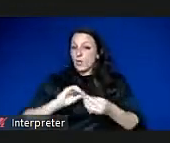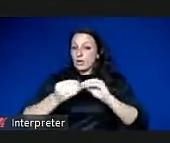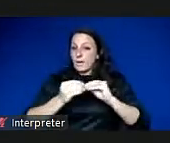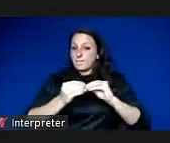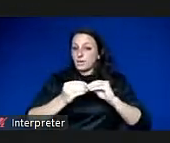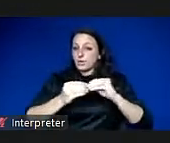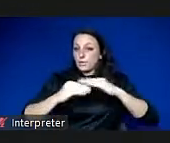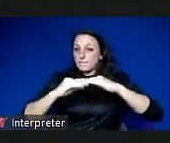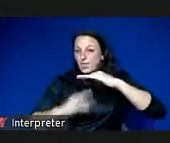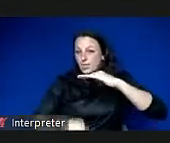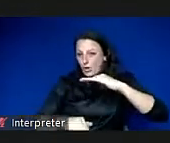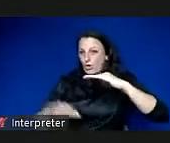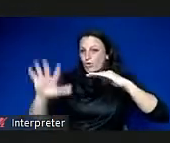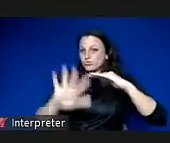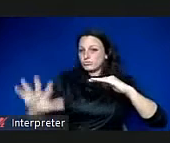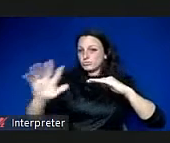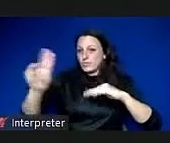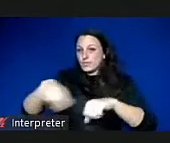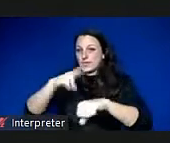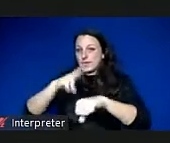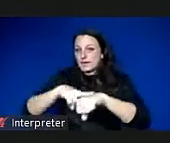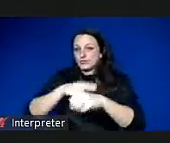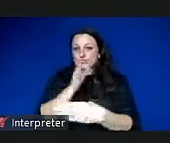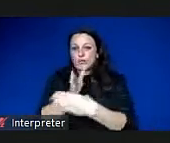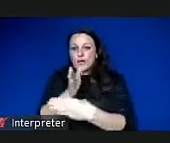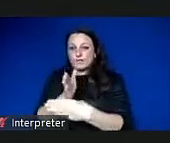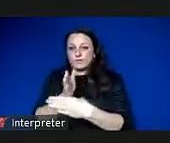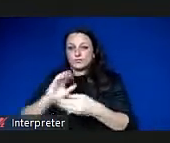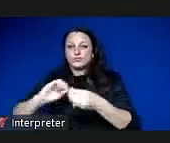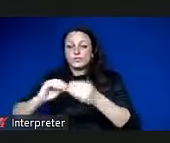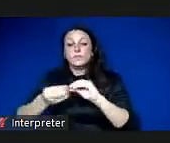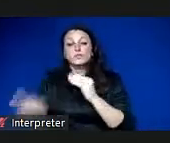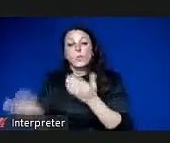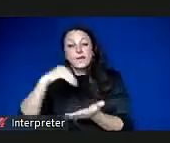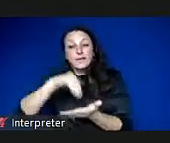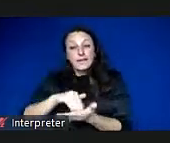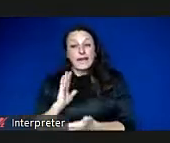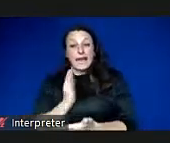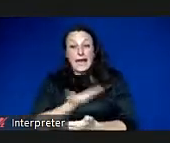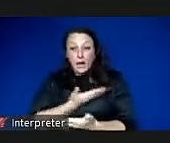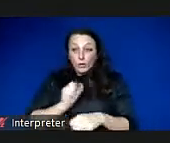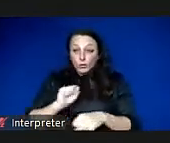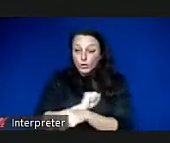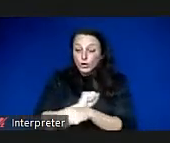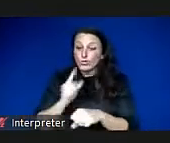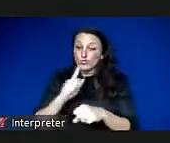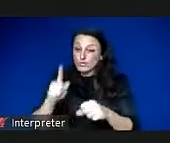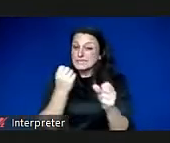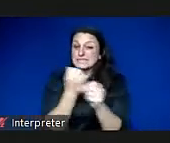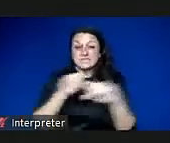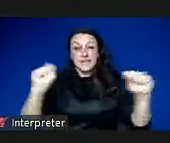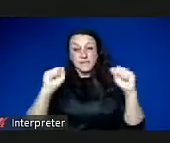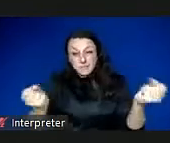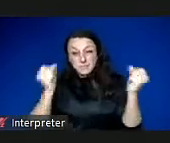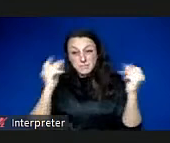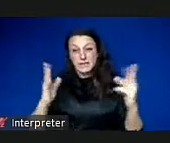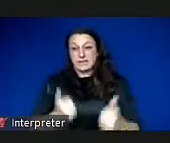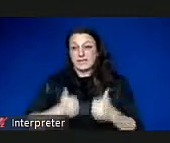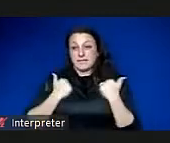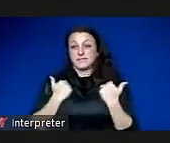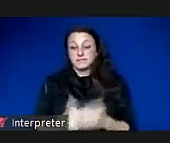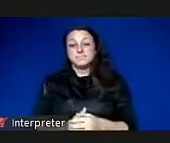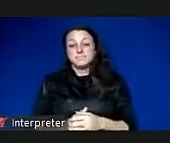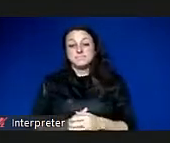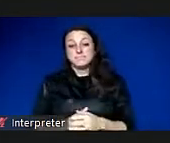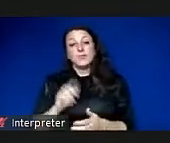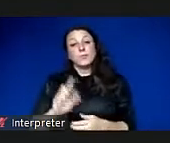rates that are below the national average. Again, so Colorado's actions have really saved more lives. And with that, I'll